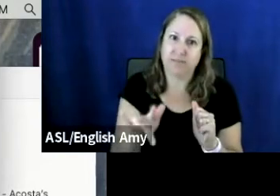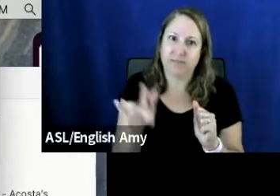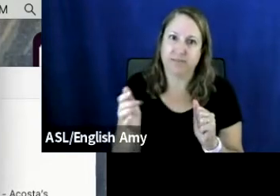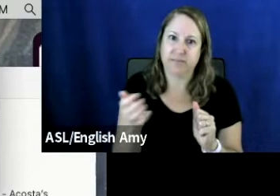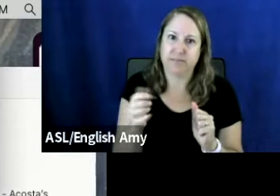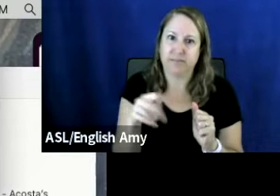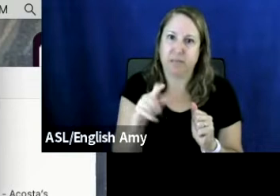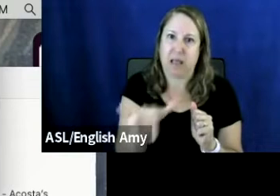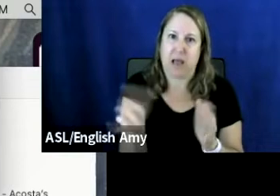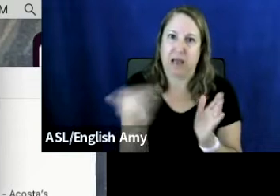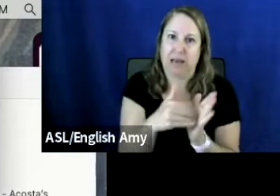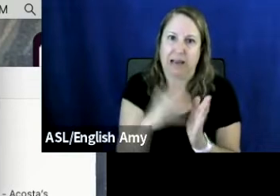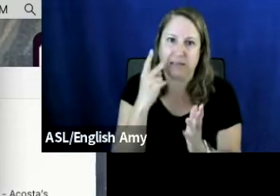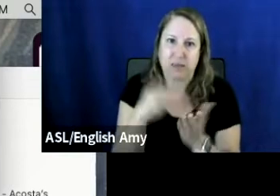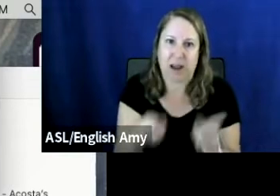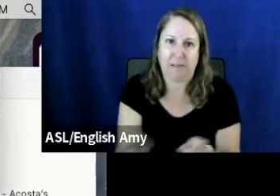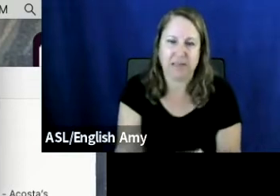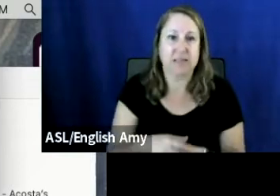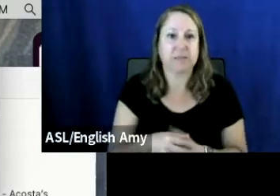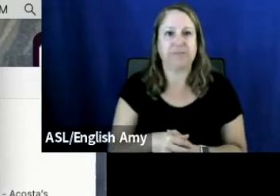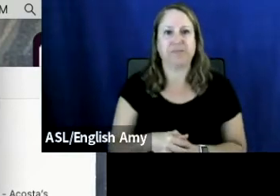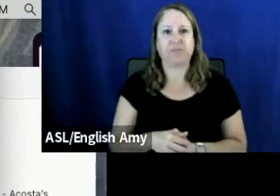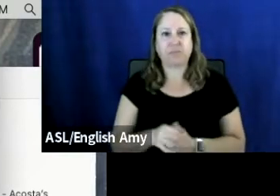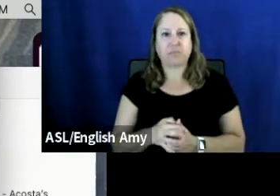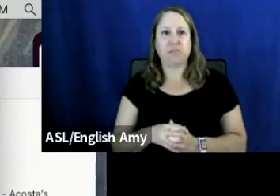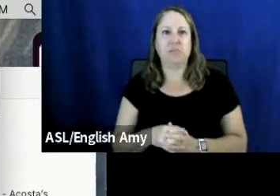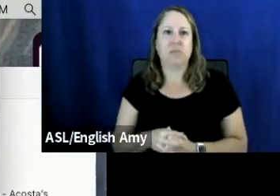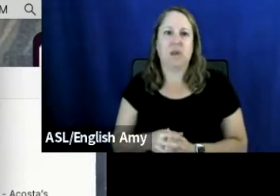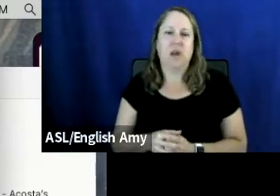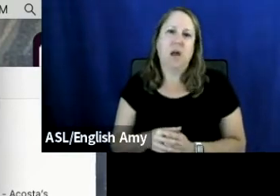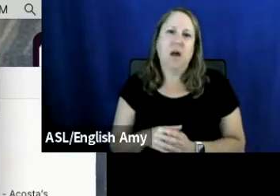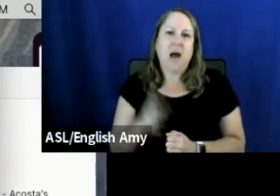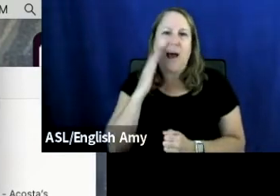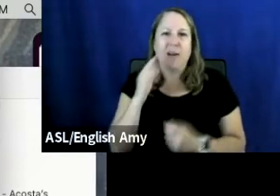here. It's getting chaotic.